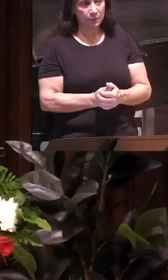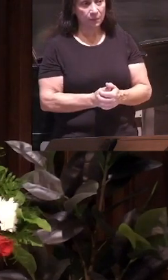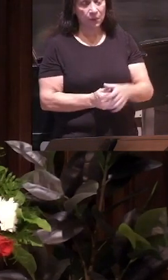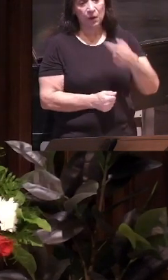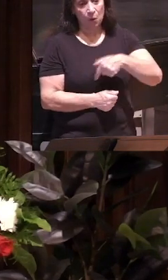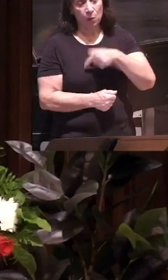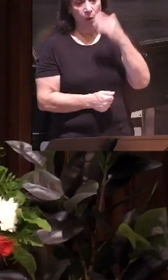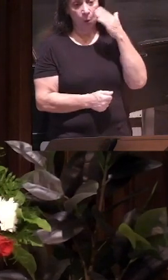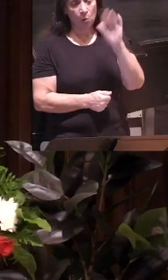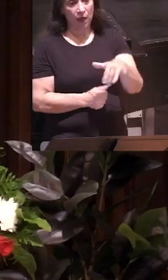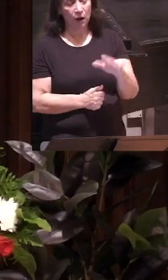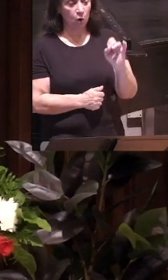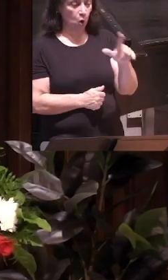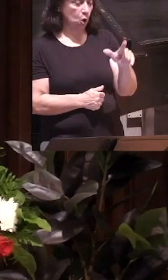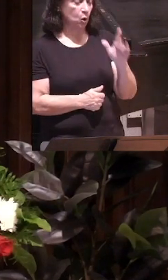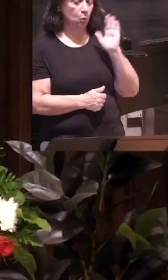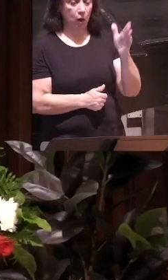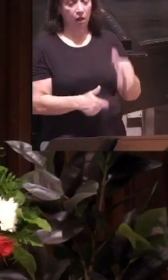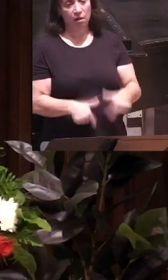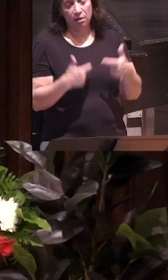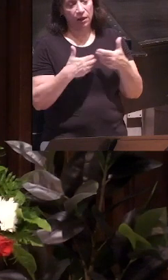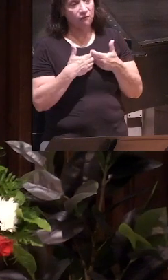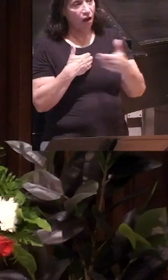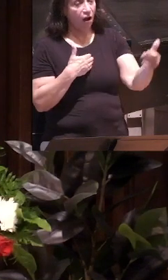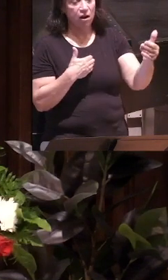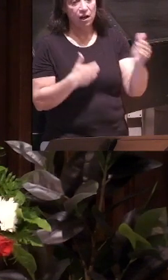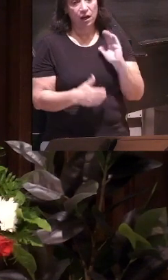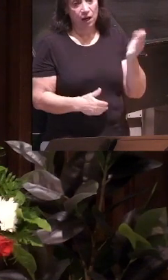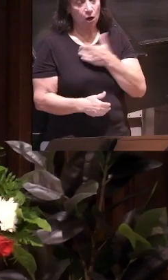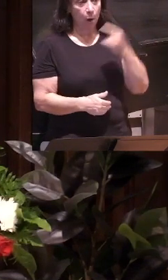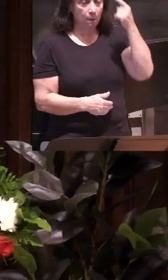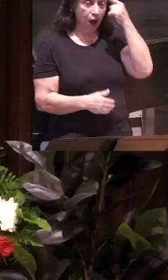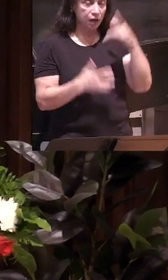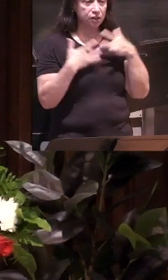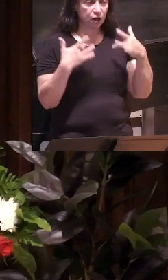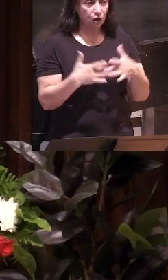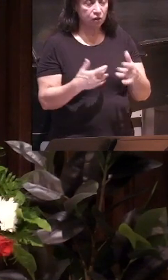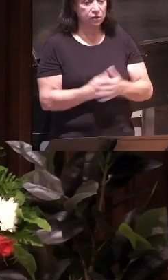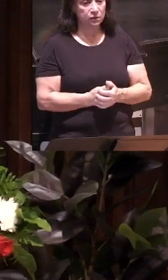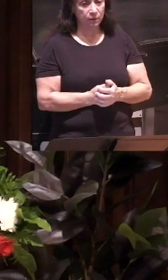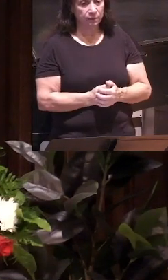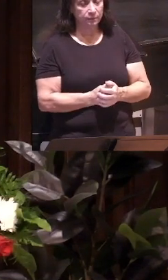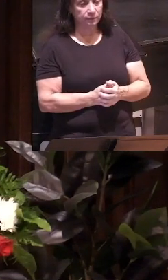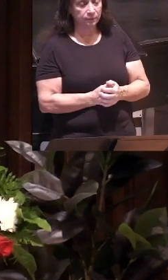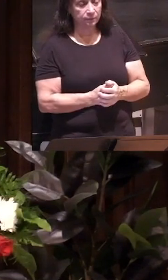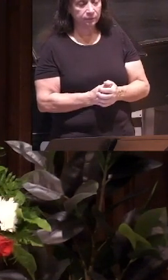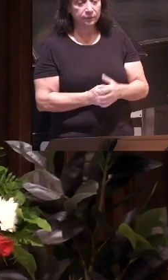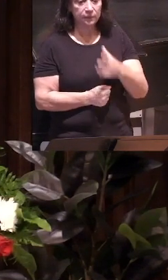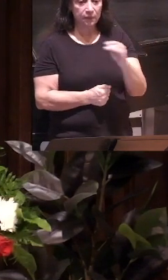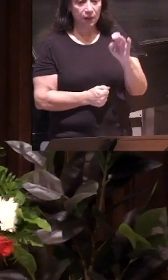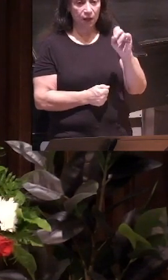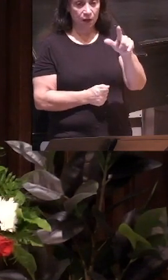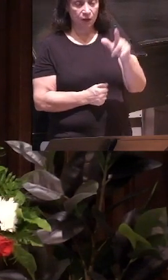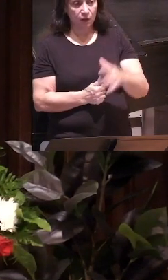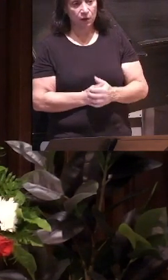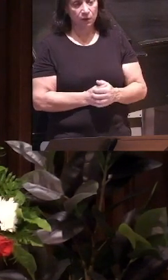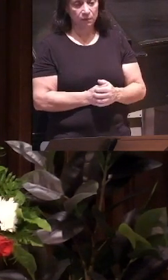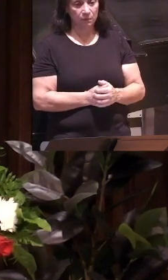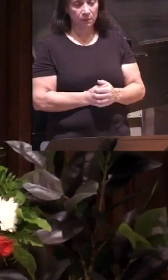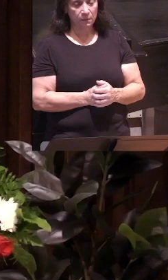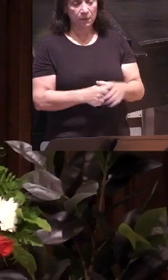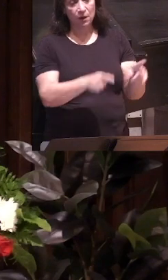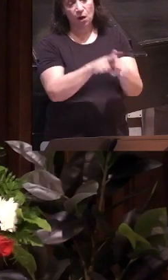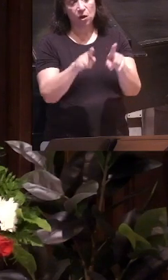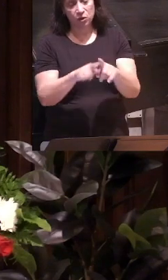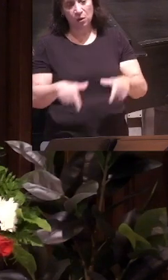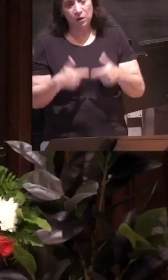we all know that Earl will live on in our hearts, in our minds. And Earl also